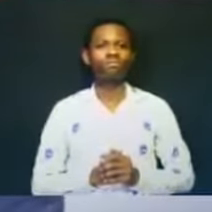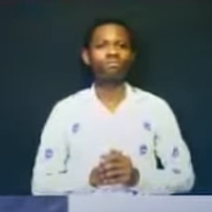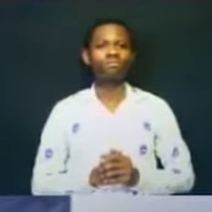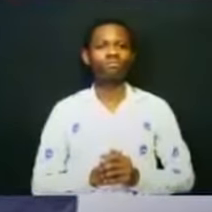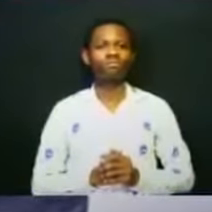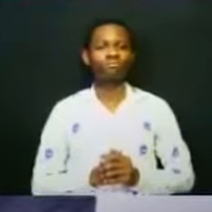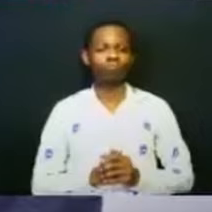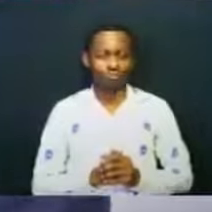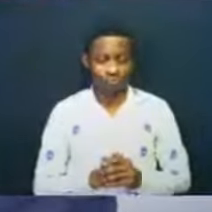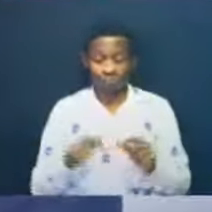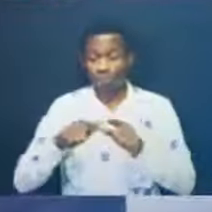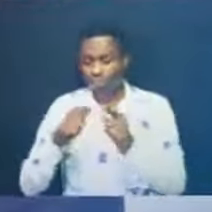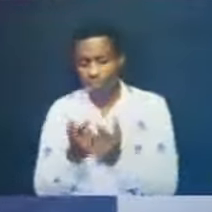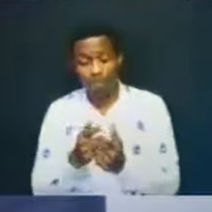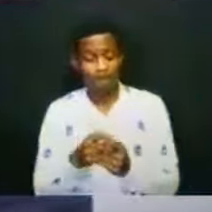Bitter people are very, very